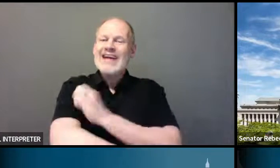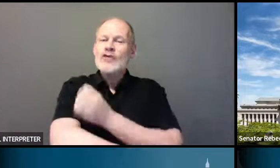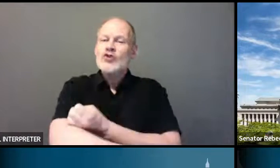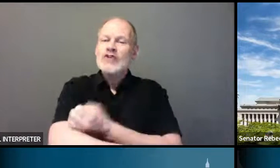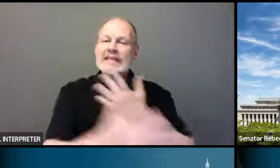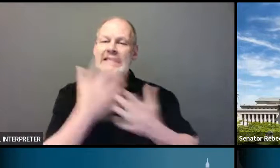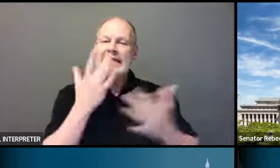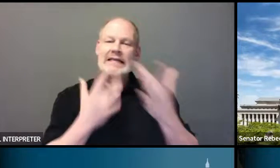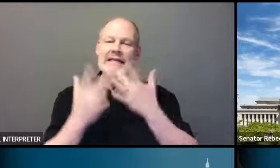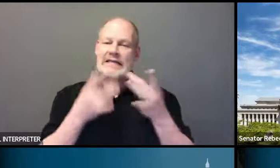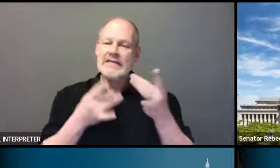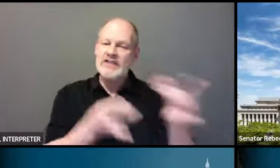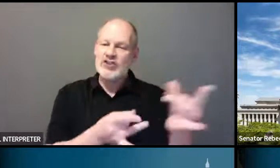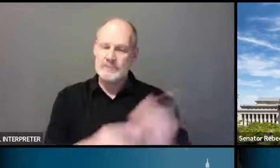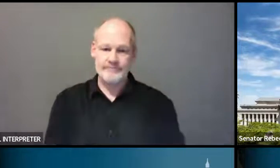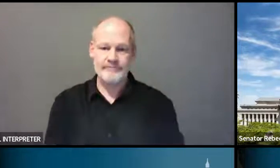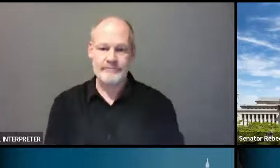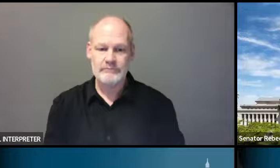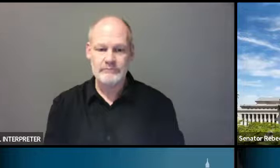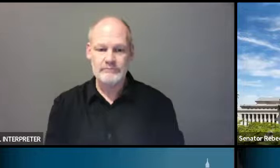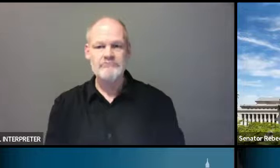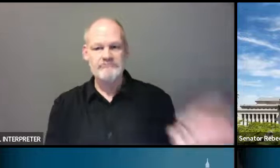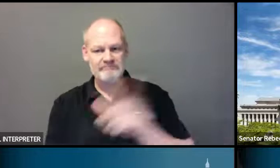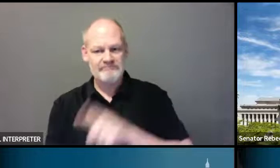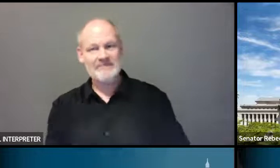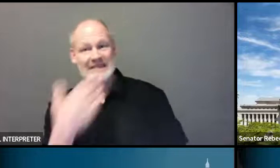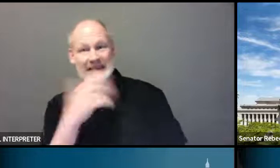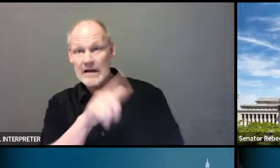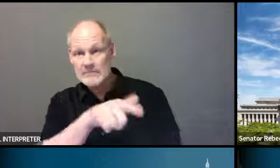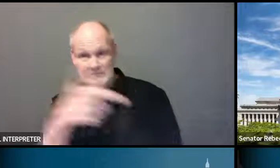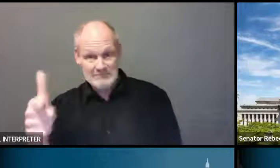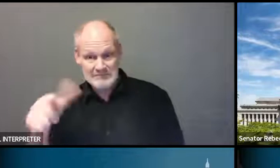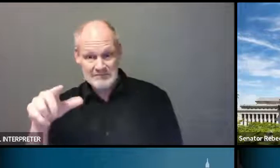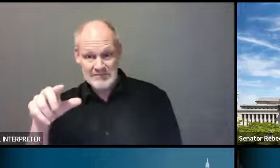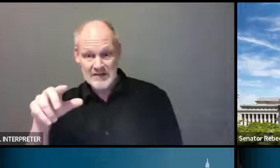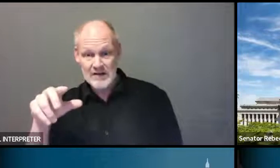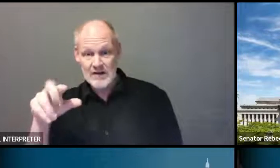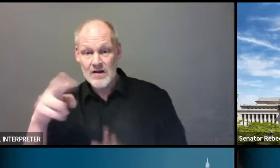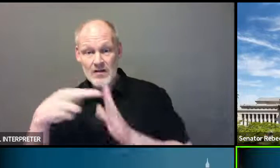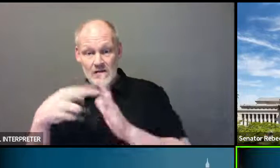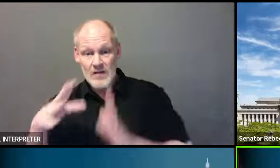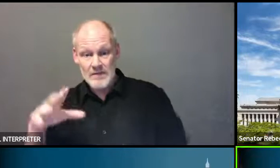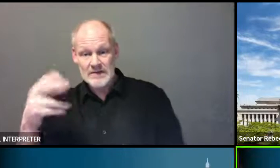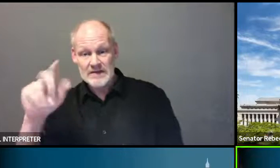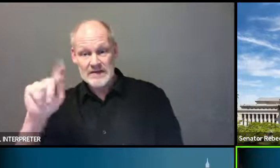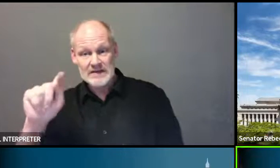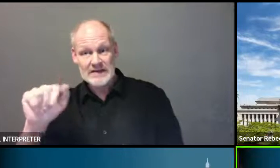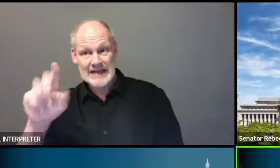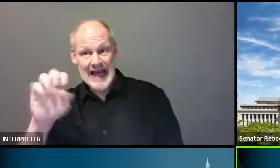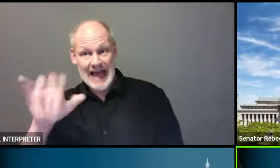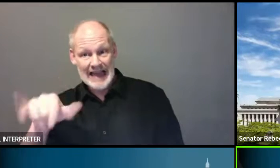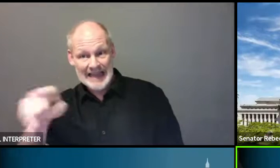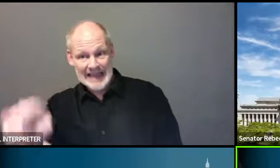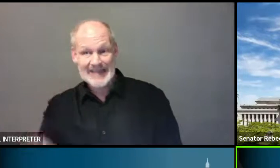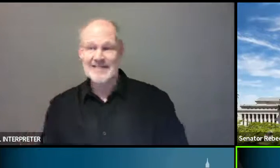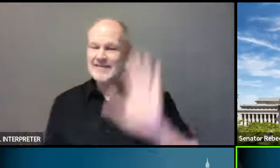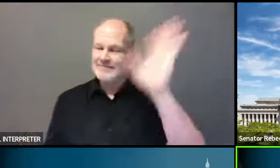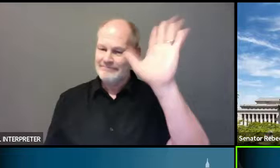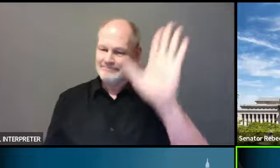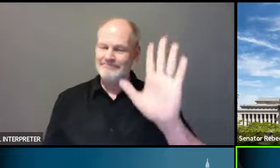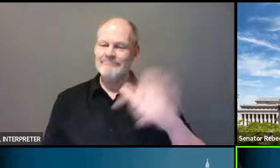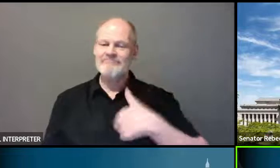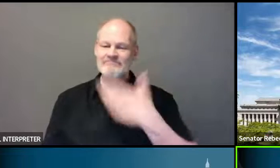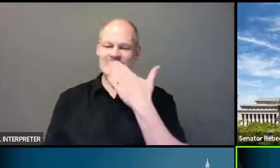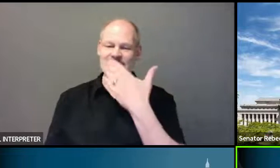Thank you, folks, for all these wonderful questions. Oh, I'm sorry, Rep. Harris-Talley, I saw you unmuted. Yes, Emily, and I